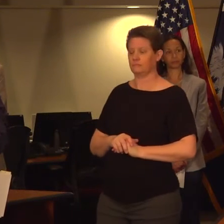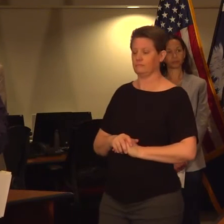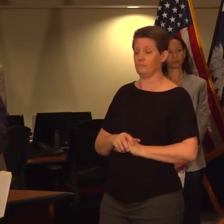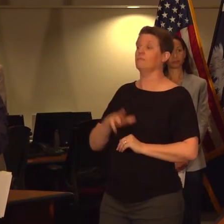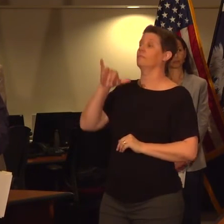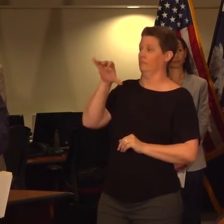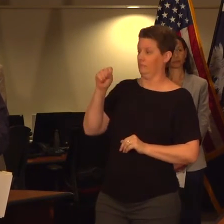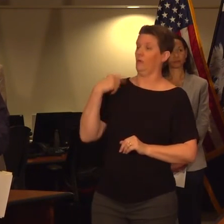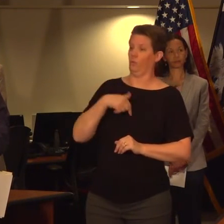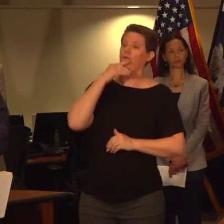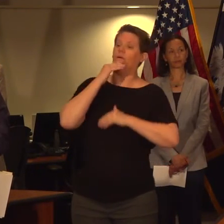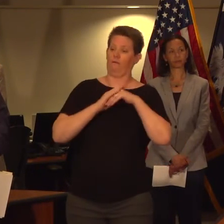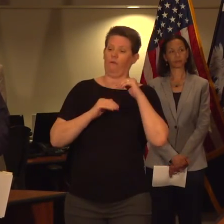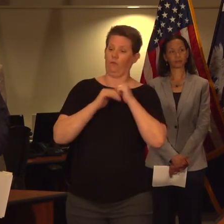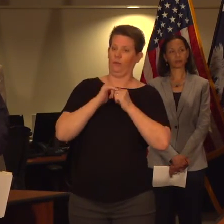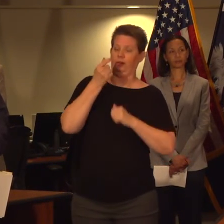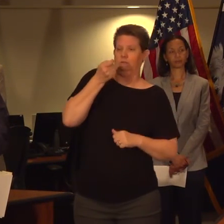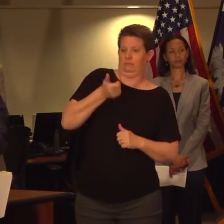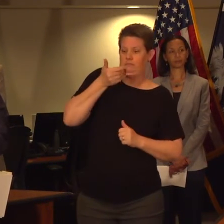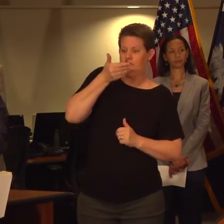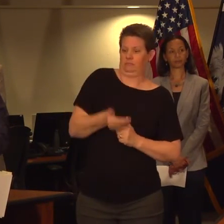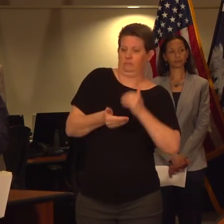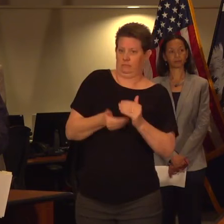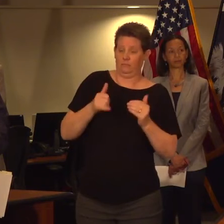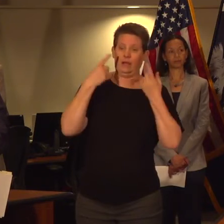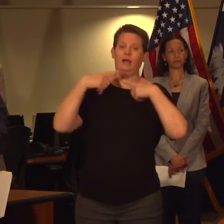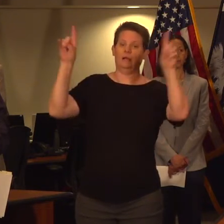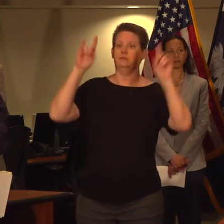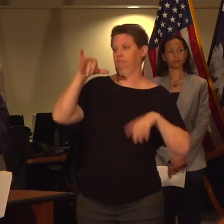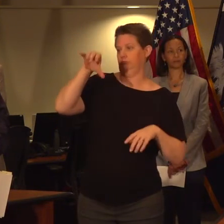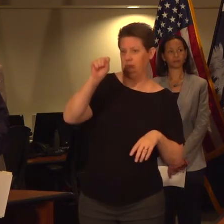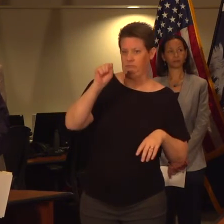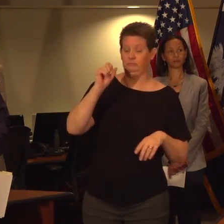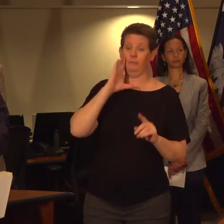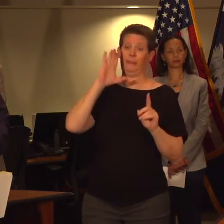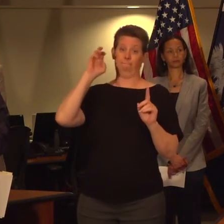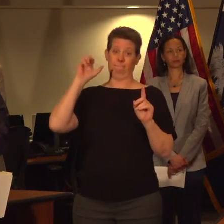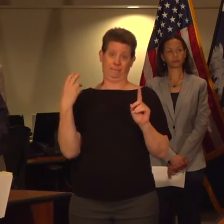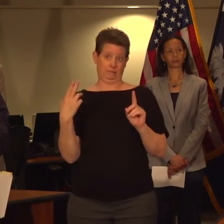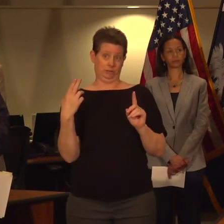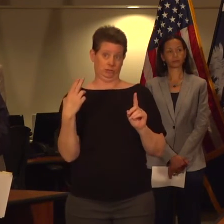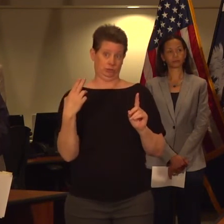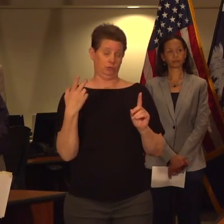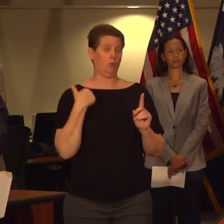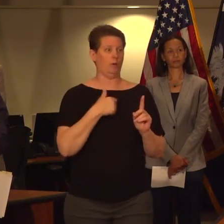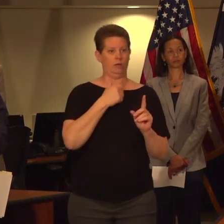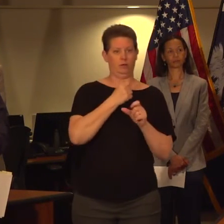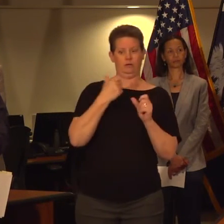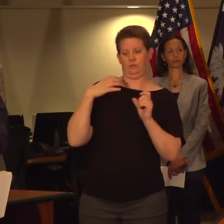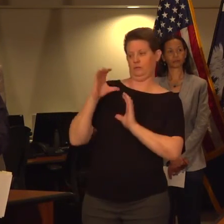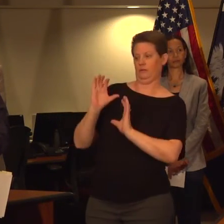in taking this gradual step that I have announced. As for the beaches, we are turning that back over to